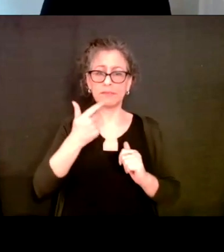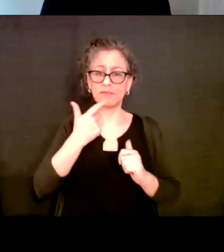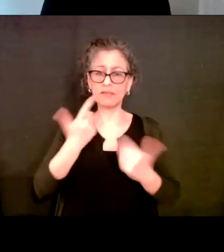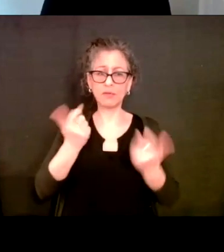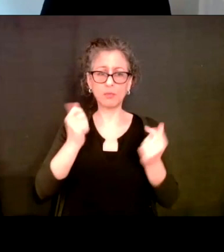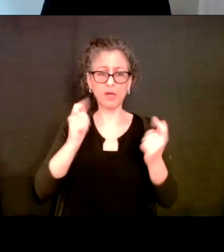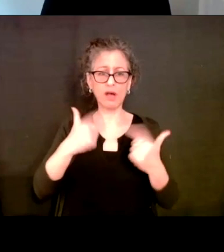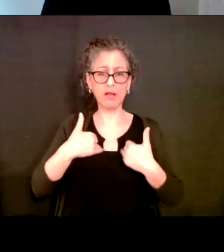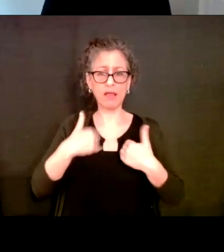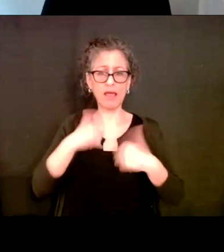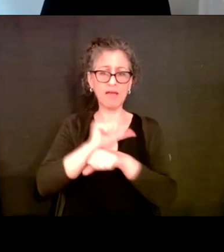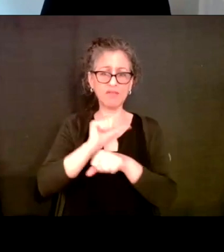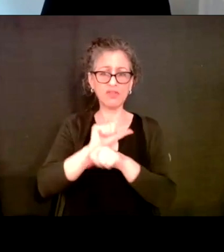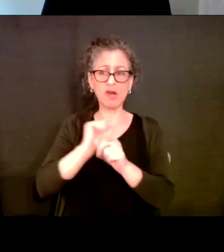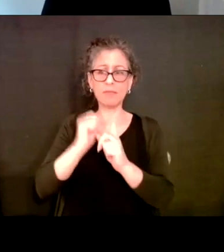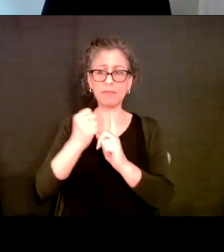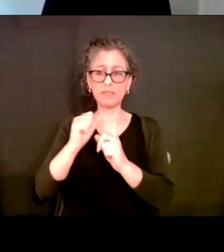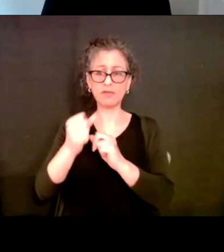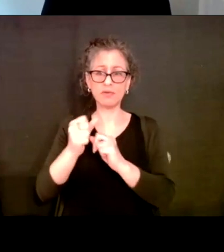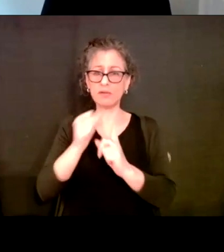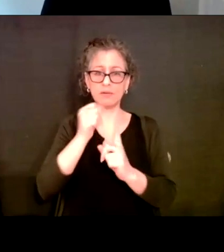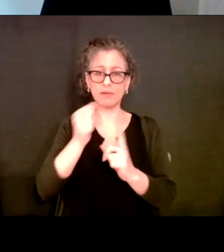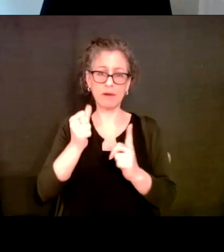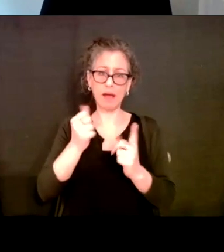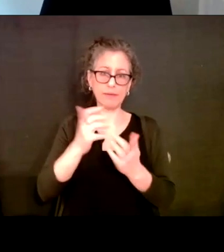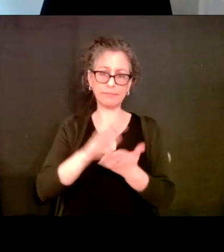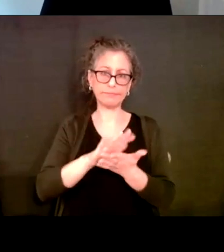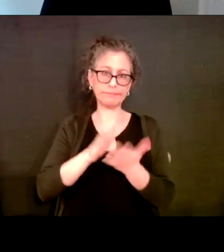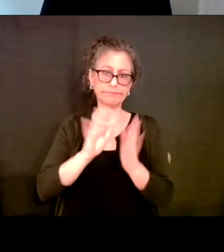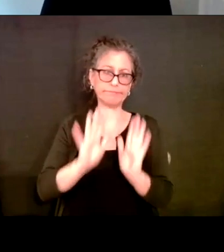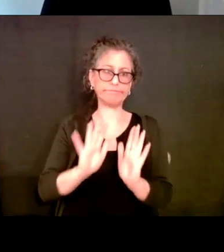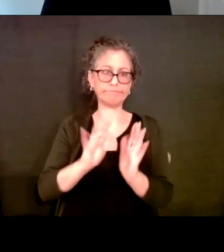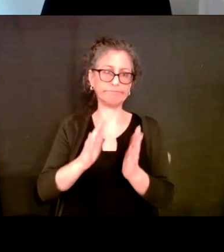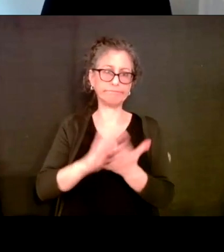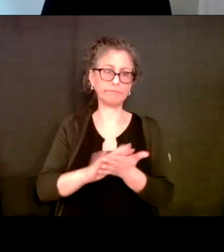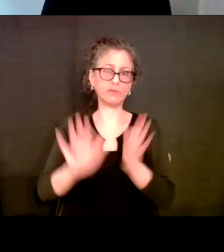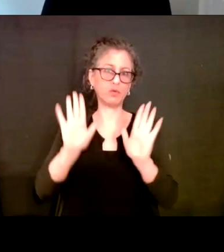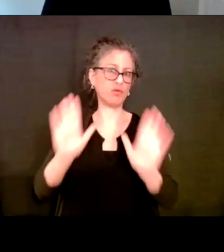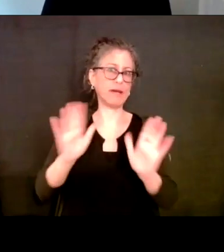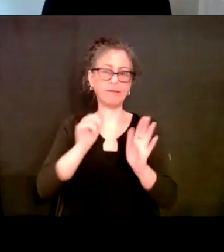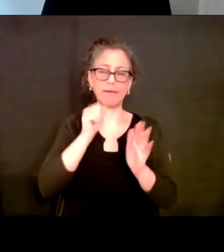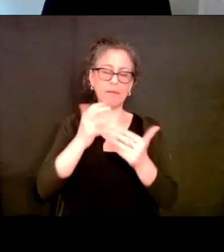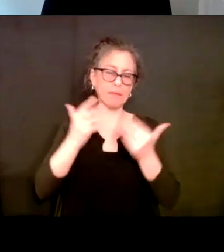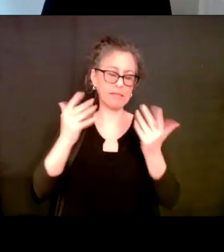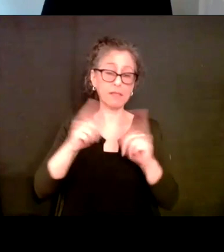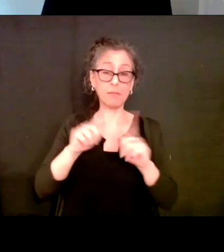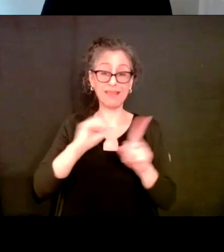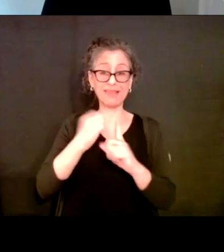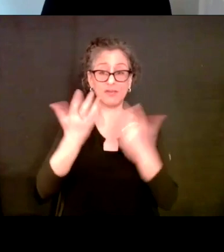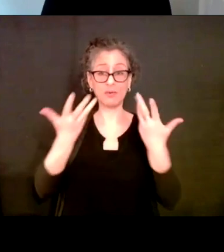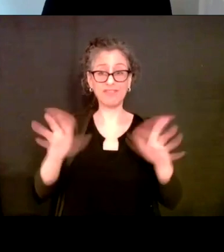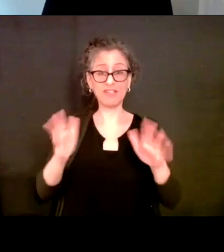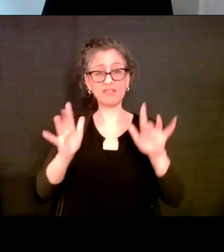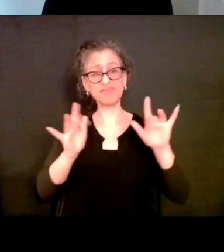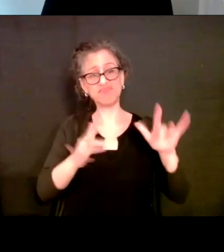jobs and situations that are really unpleasant. But the moment that a situation is over, it's over. But